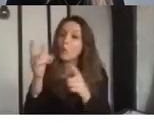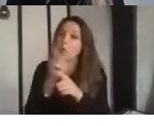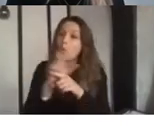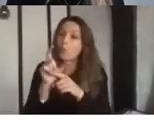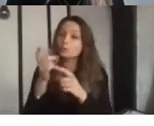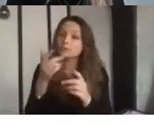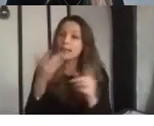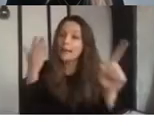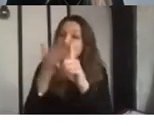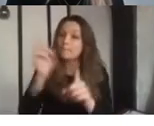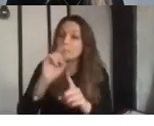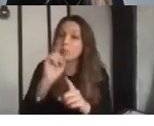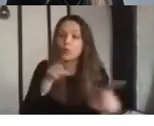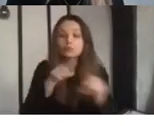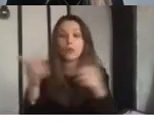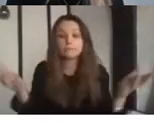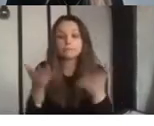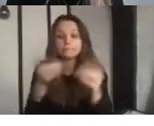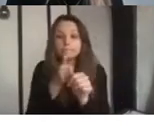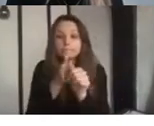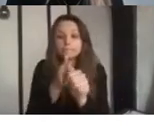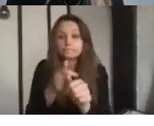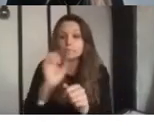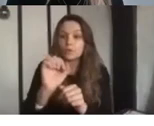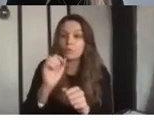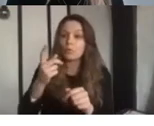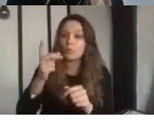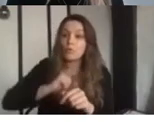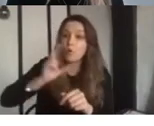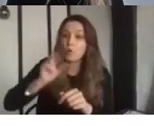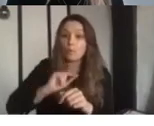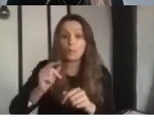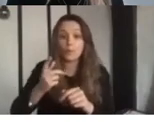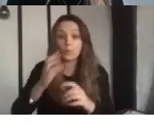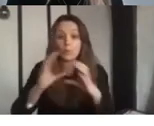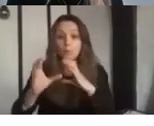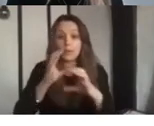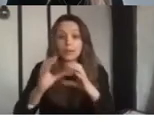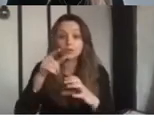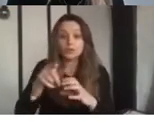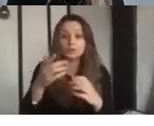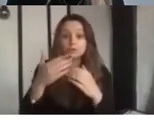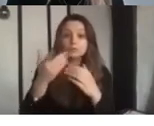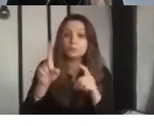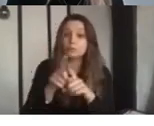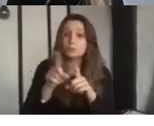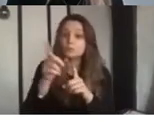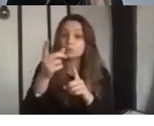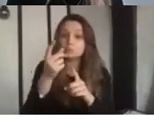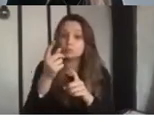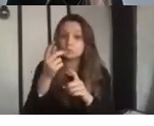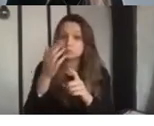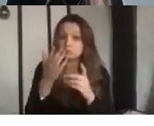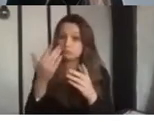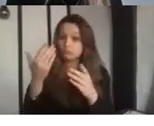students' development in verbal and written communication in order to be ready for the world of work. It's to develop